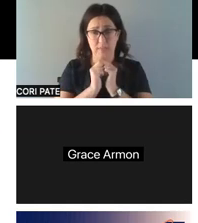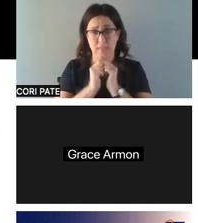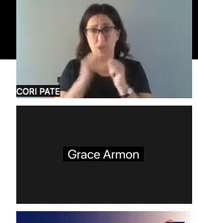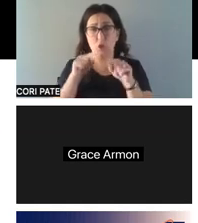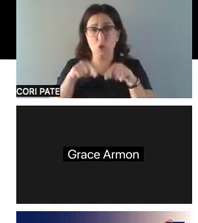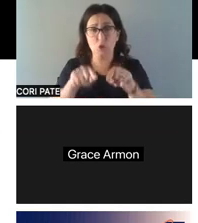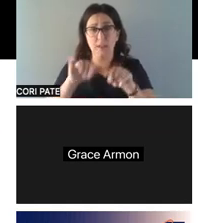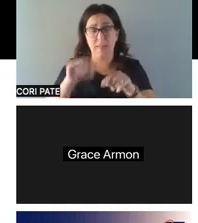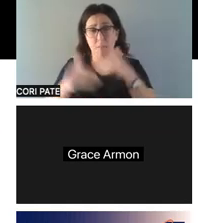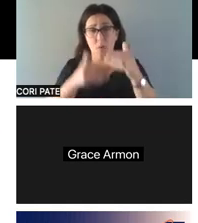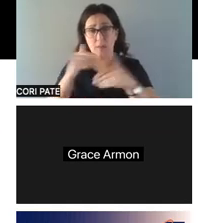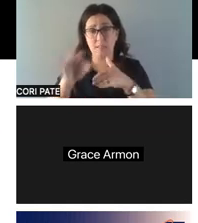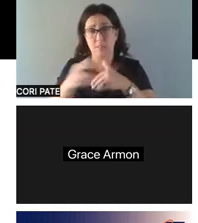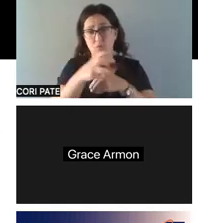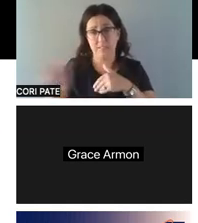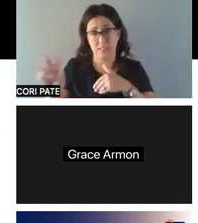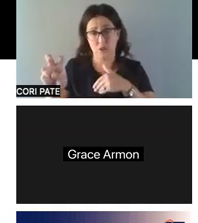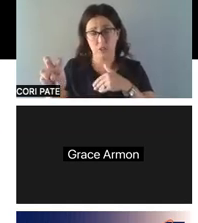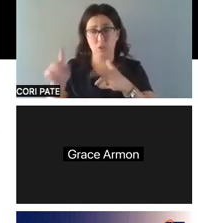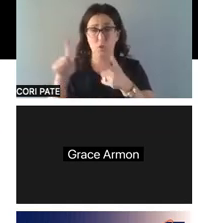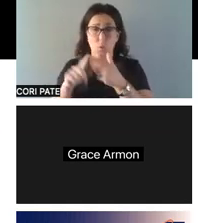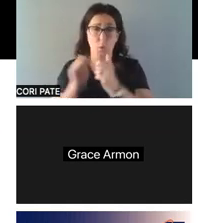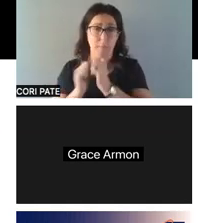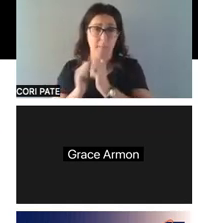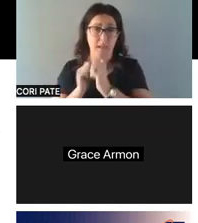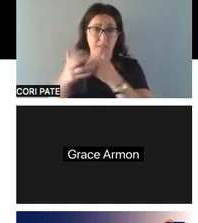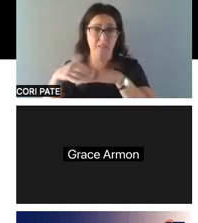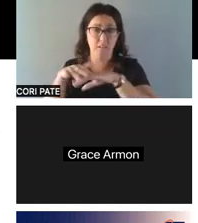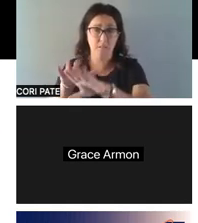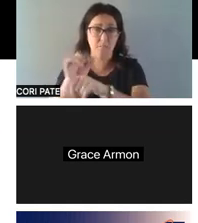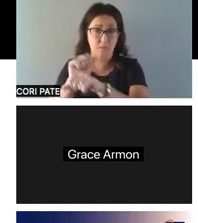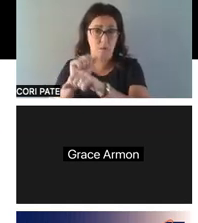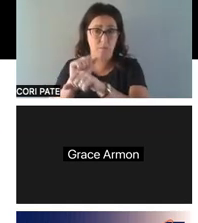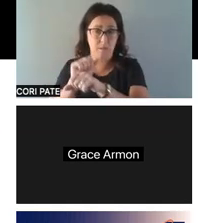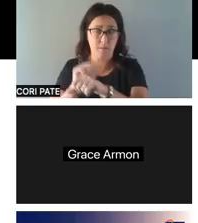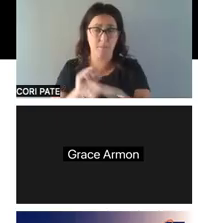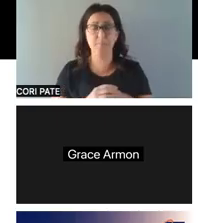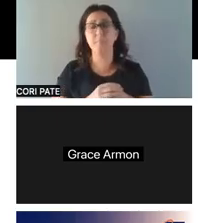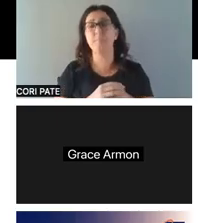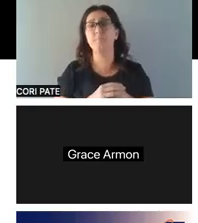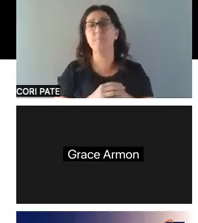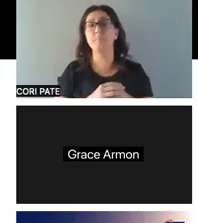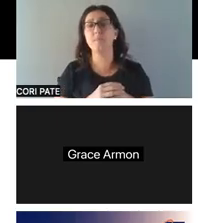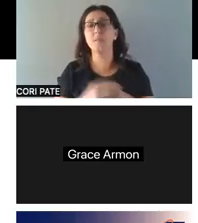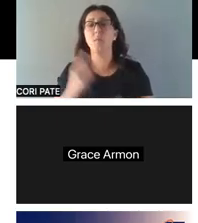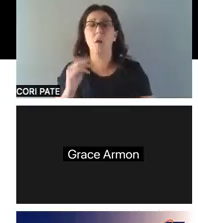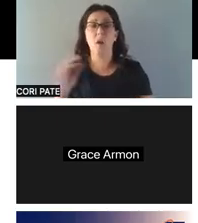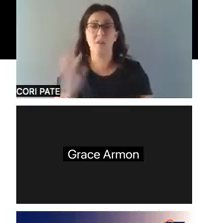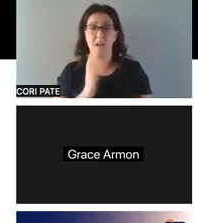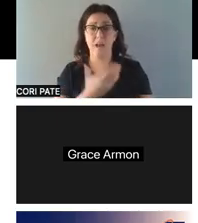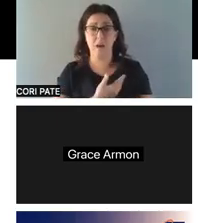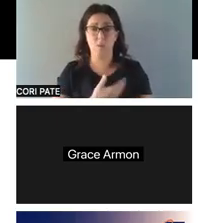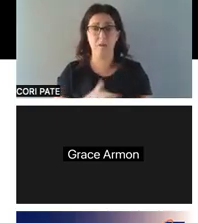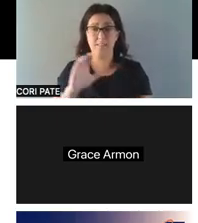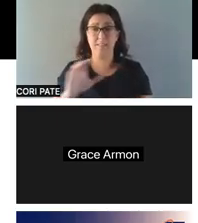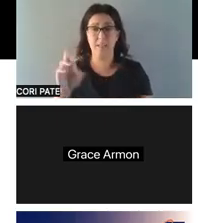of transitioning to competitive integrated employment. And one of our CRSS Elite